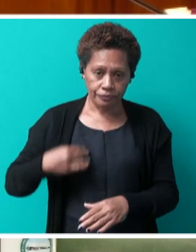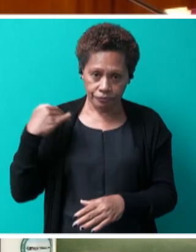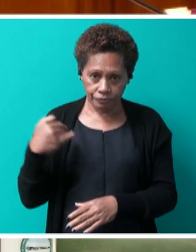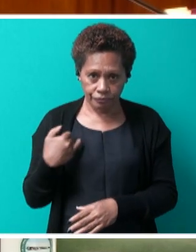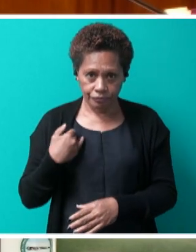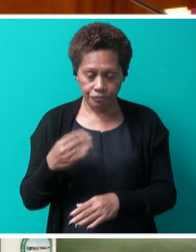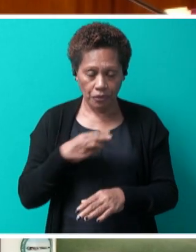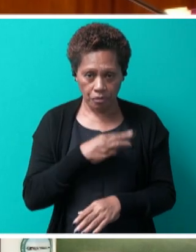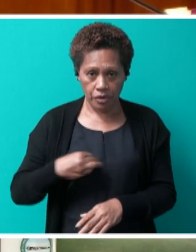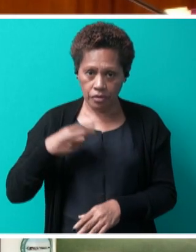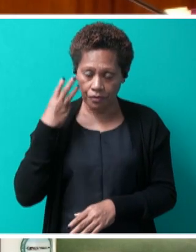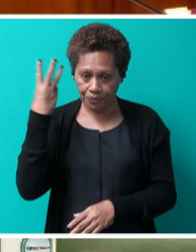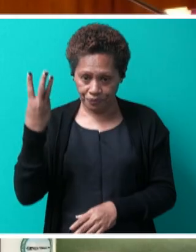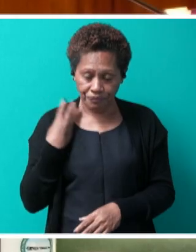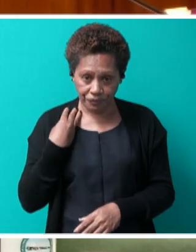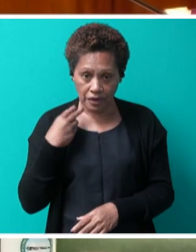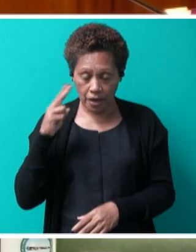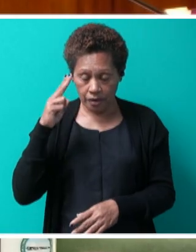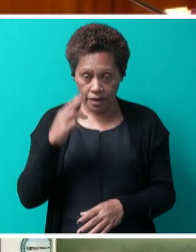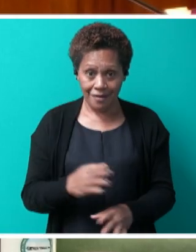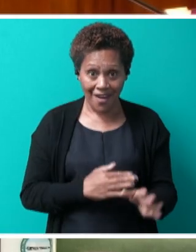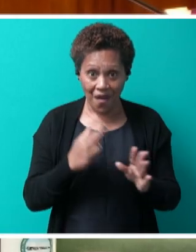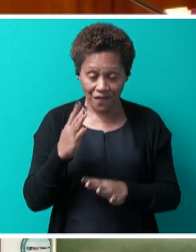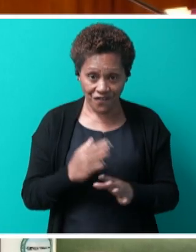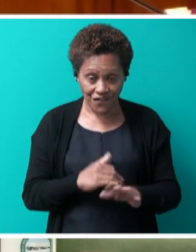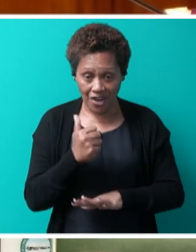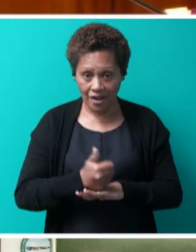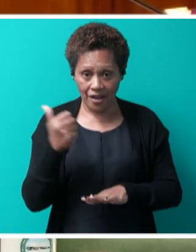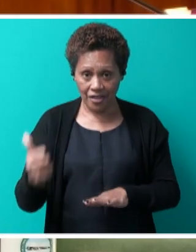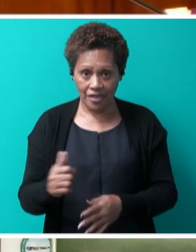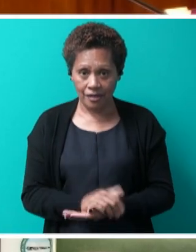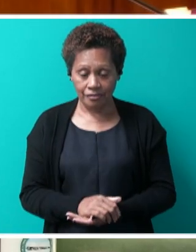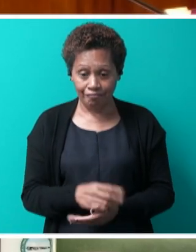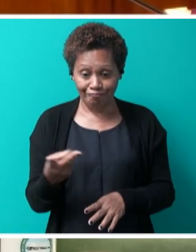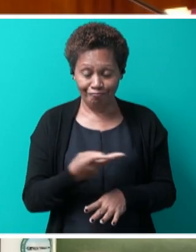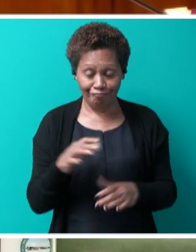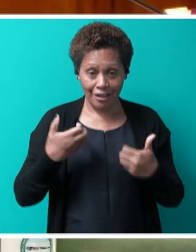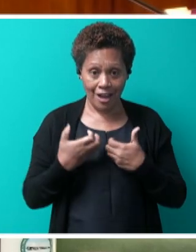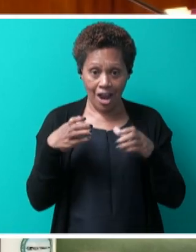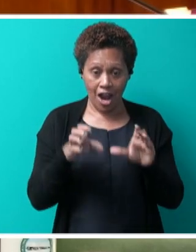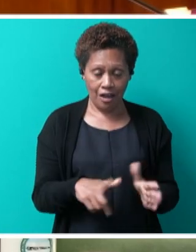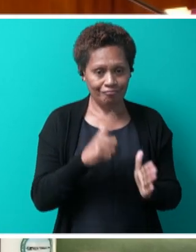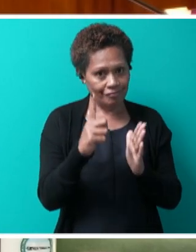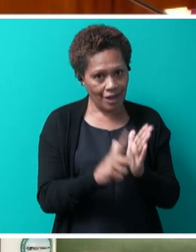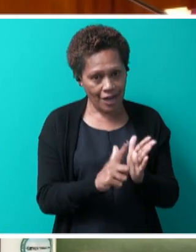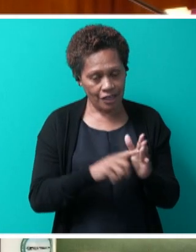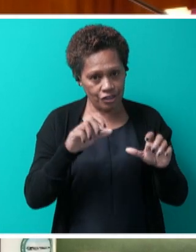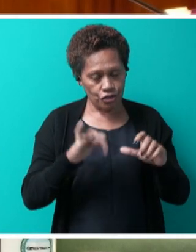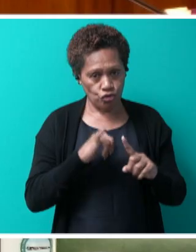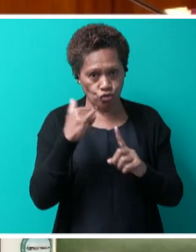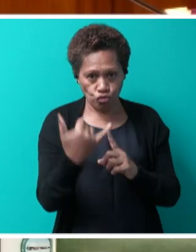Women, National Fire Authority, and Municipal Council to address both legal and social challenges at the community